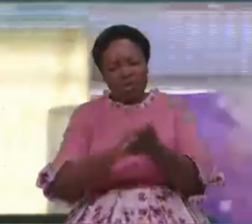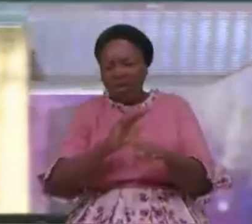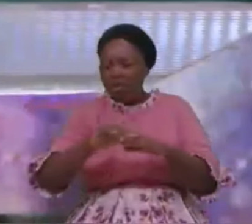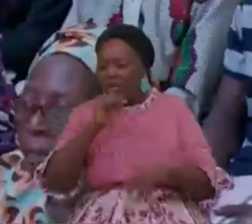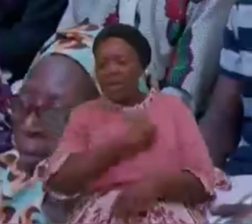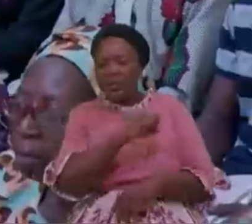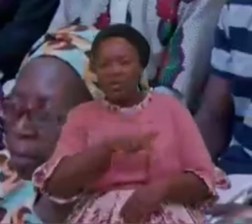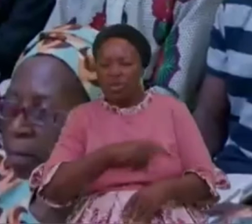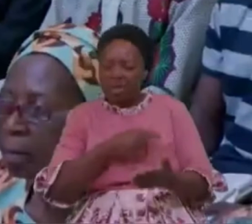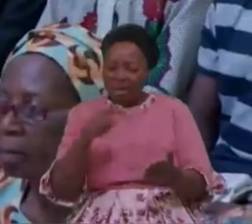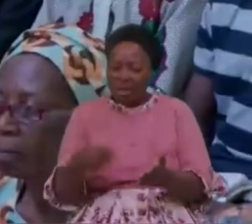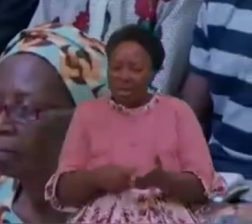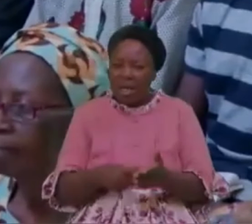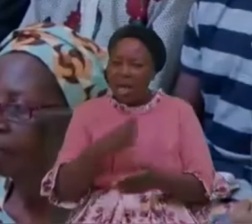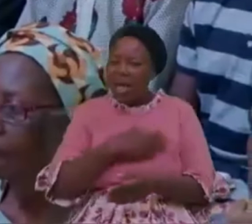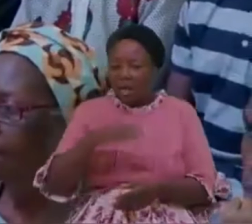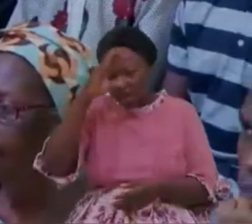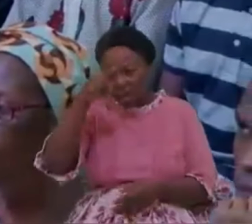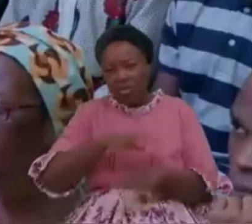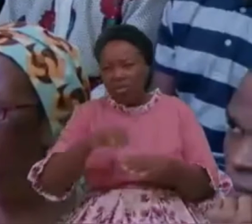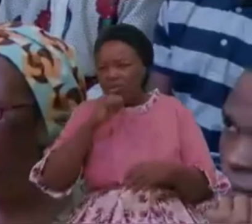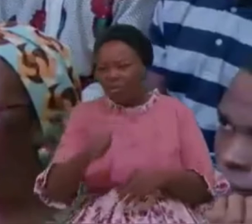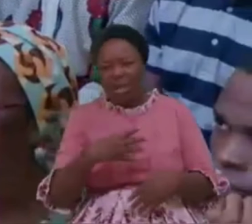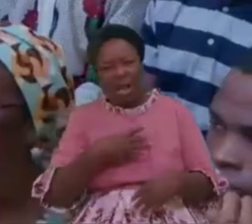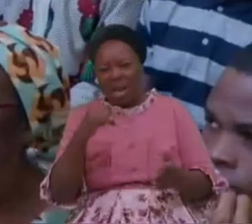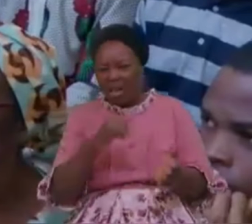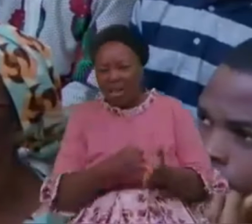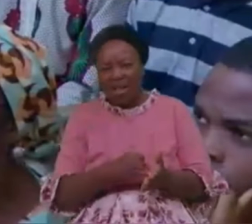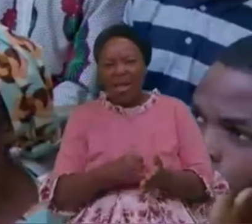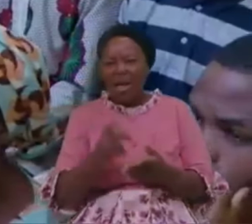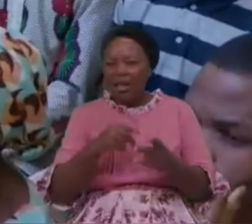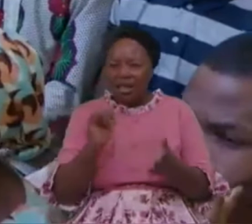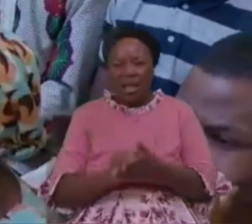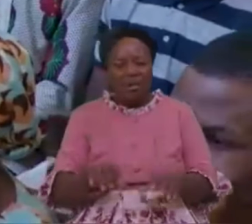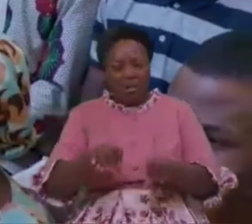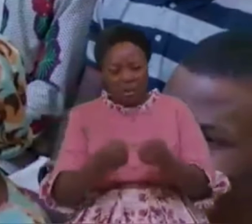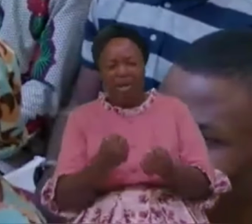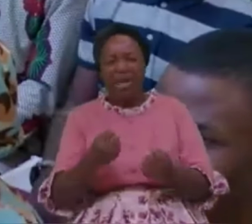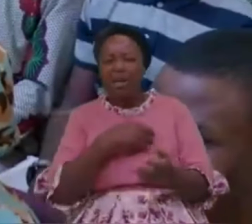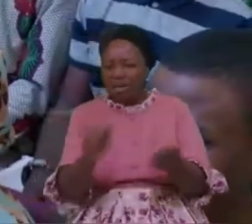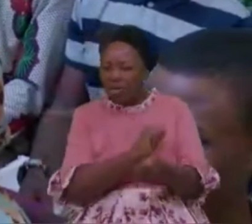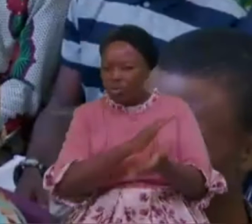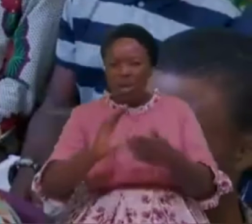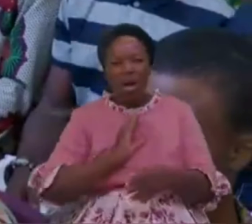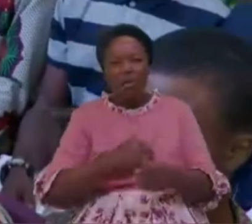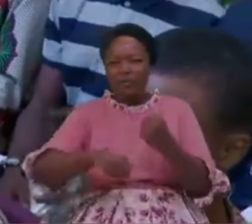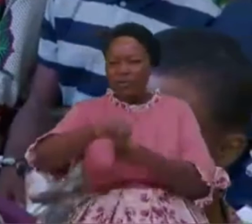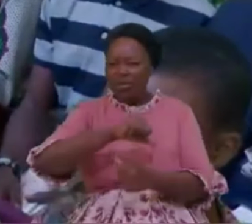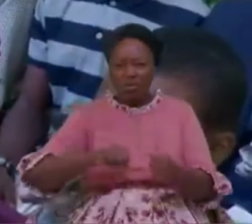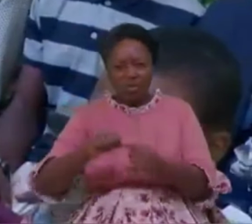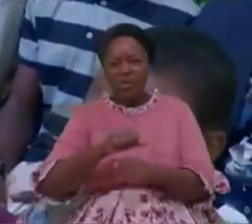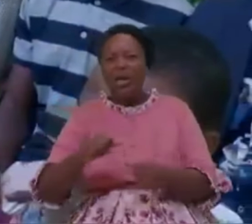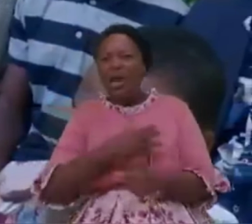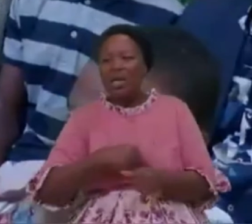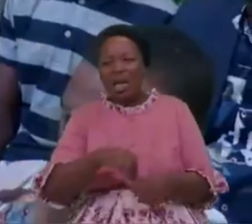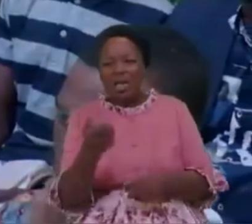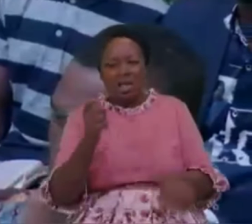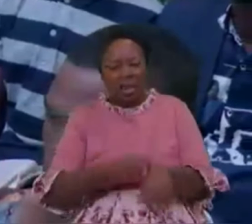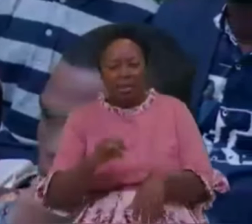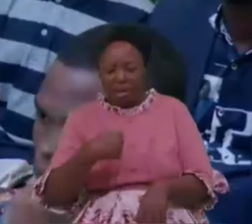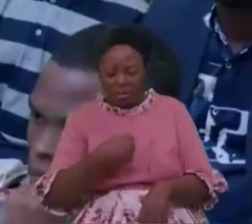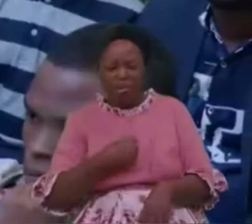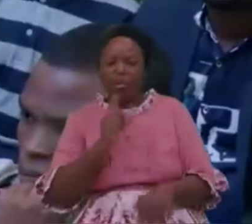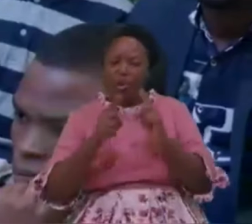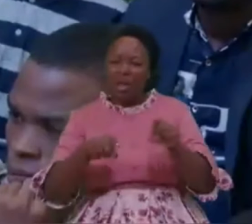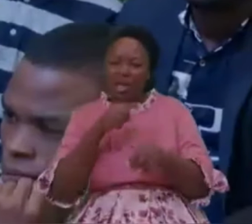appreciate this, and it doesn't please her. It breaks our fellowship. It destroys our togetherness. Whenever he talks like